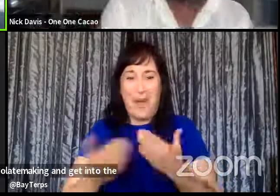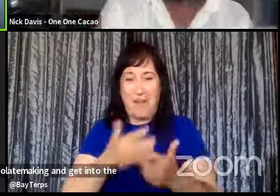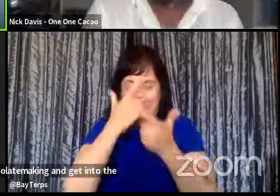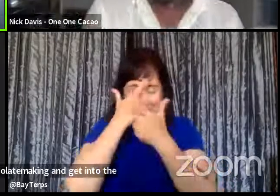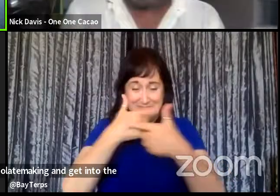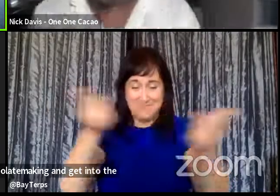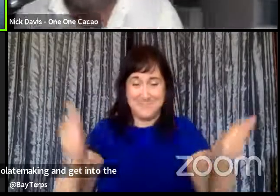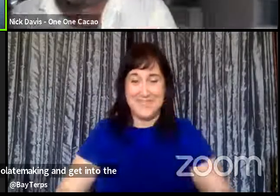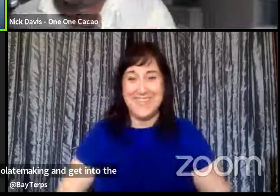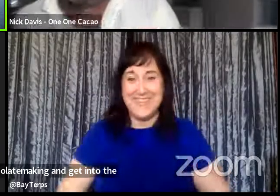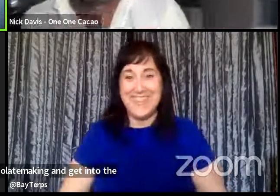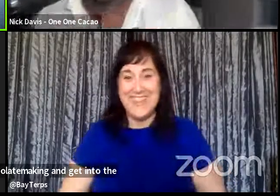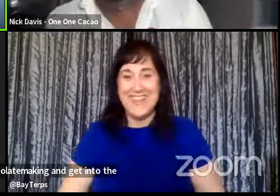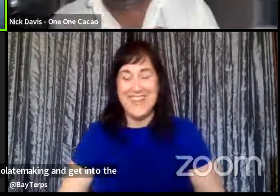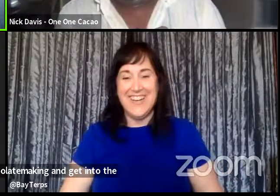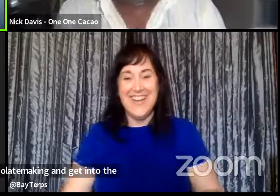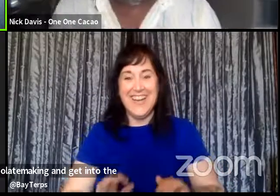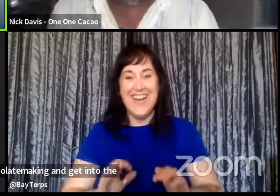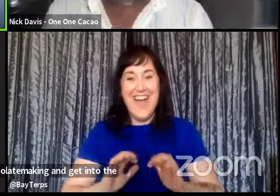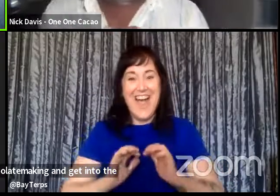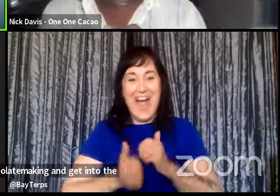and to seeing how far you can push chocolate.